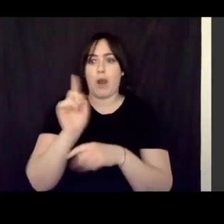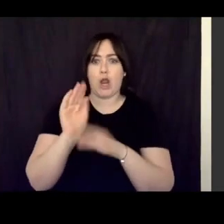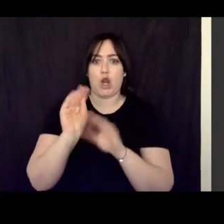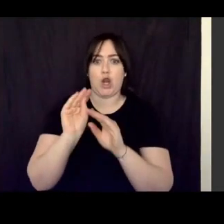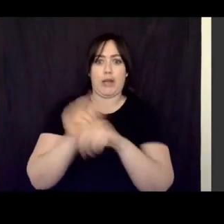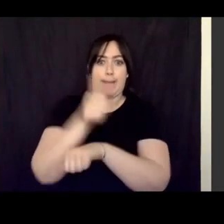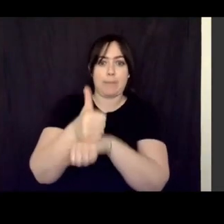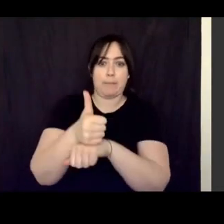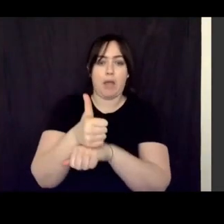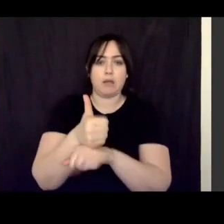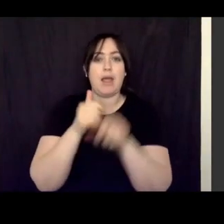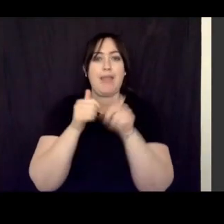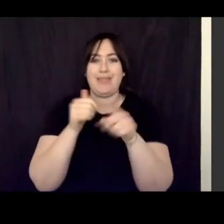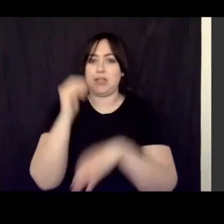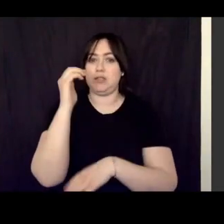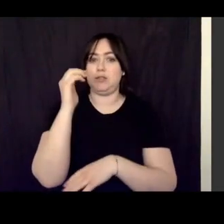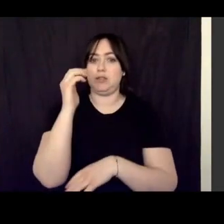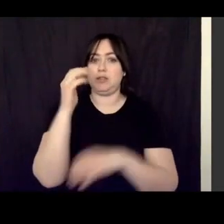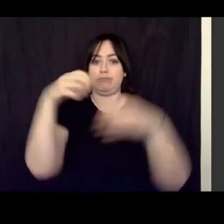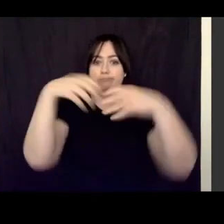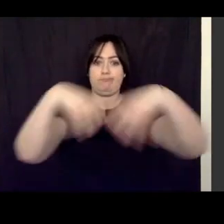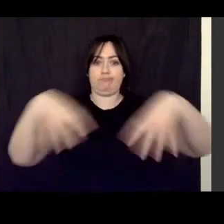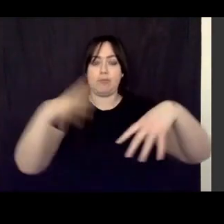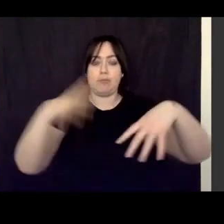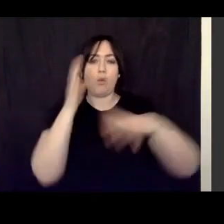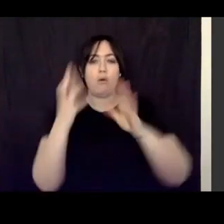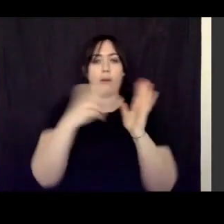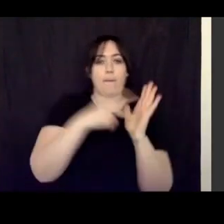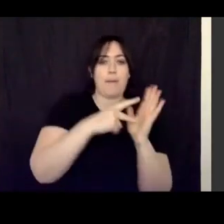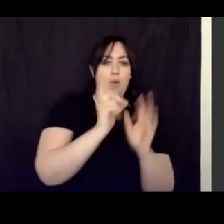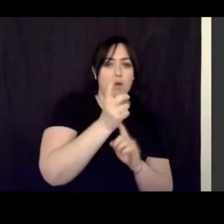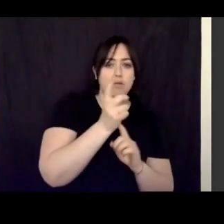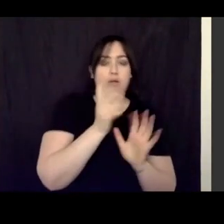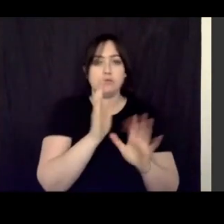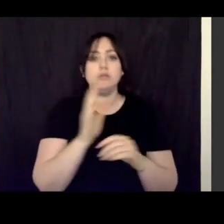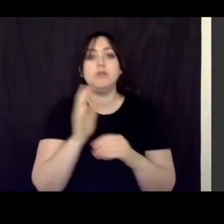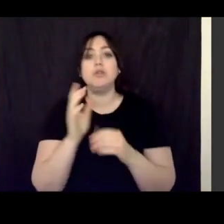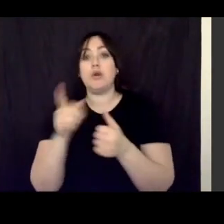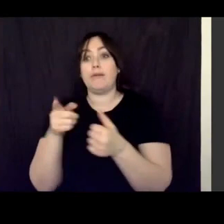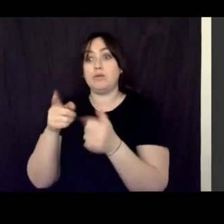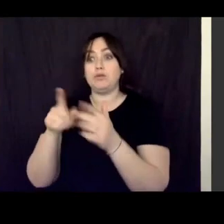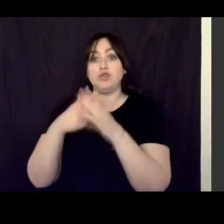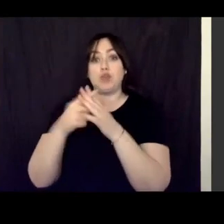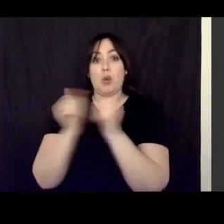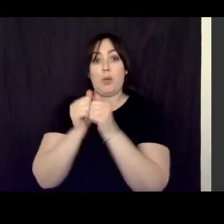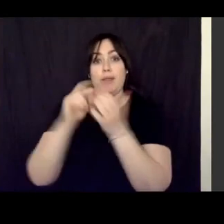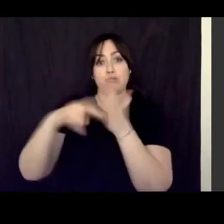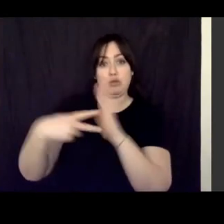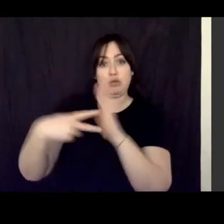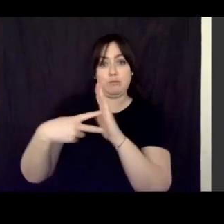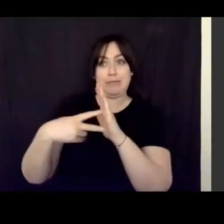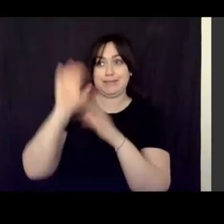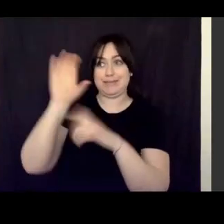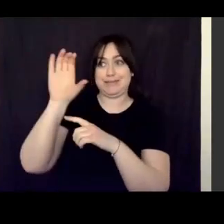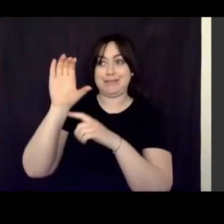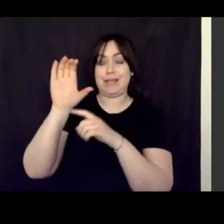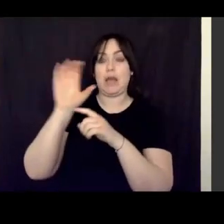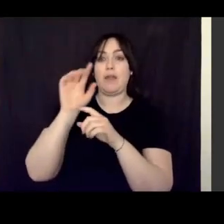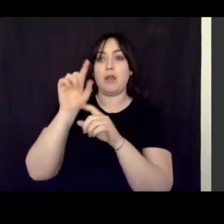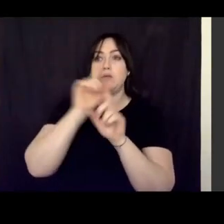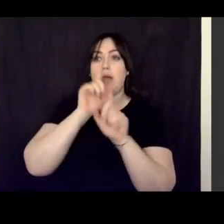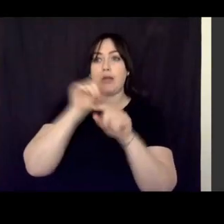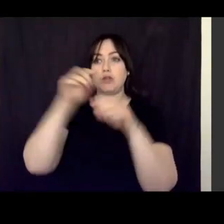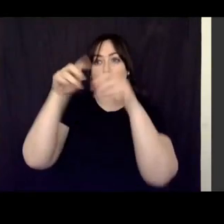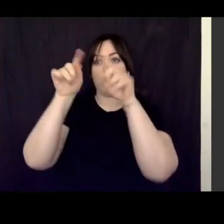a second. But the idea is we start off with the purpose, and then for each set of factors, you answer a bunch of questions. And in the end, it will tell